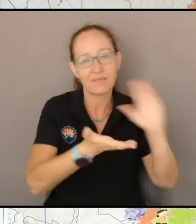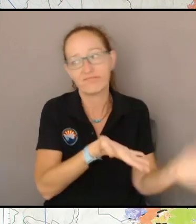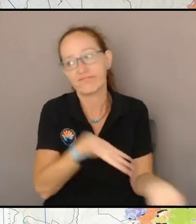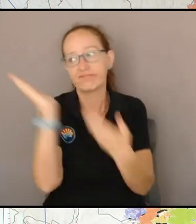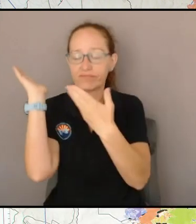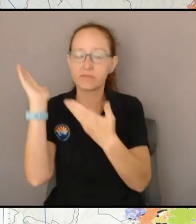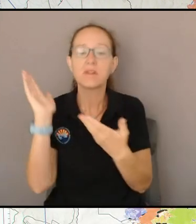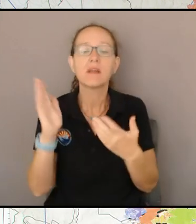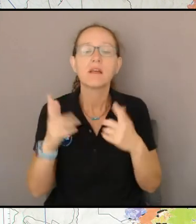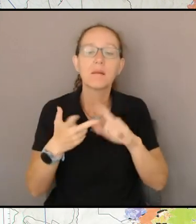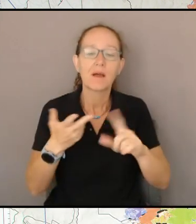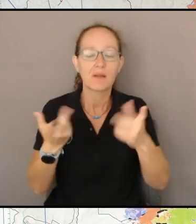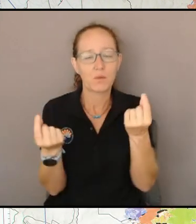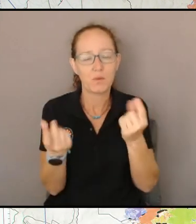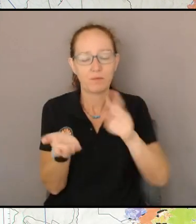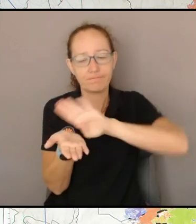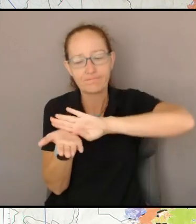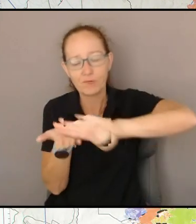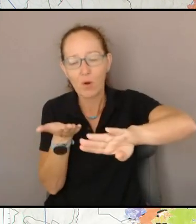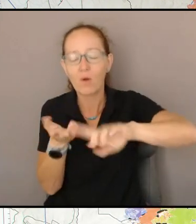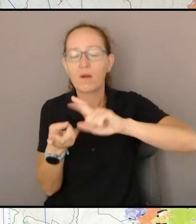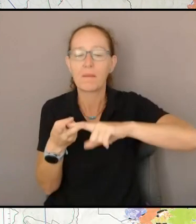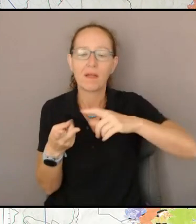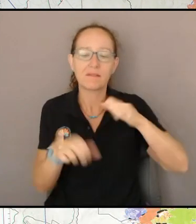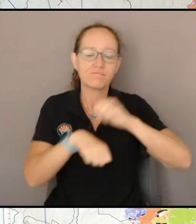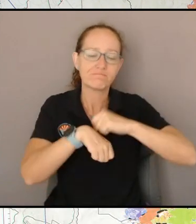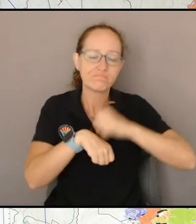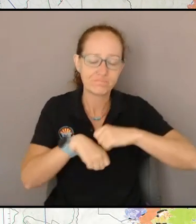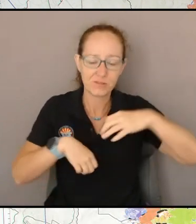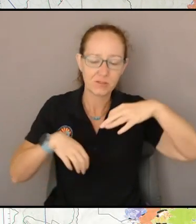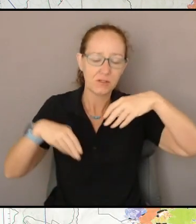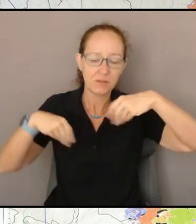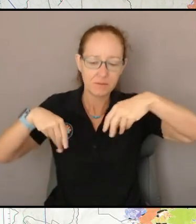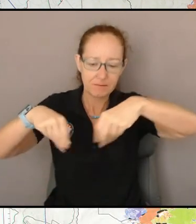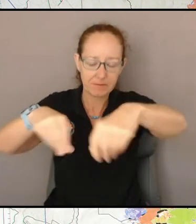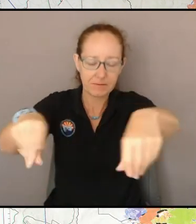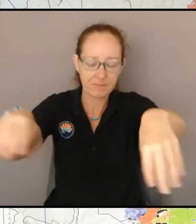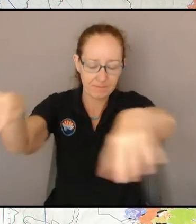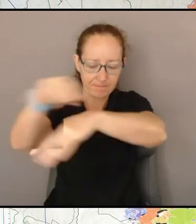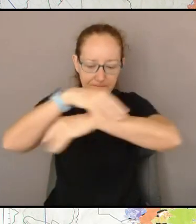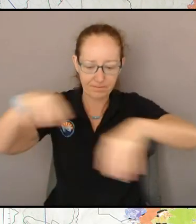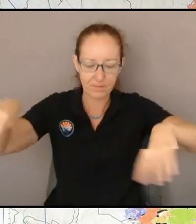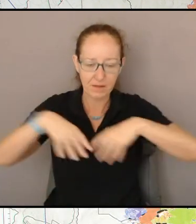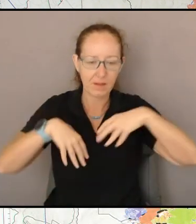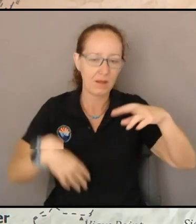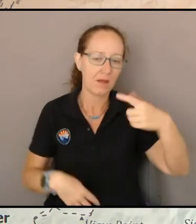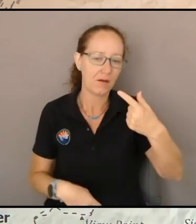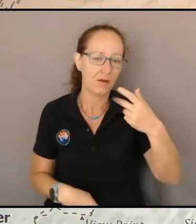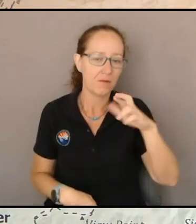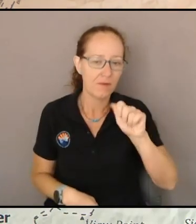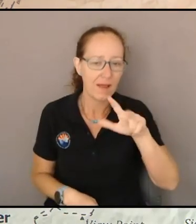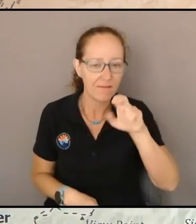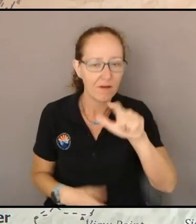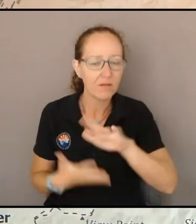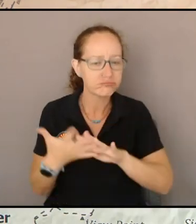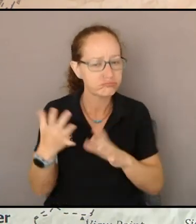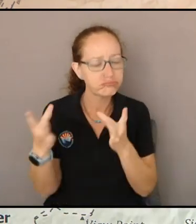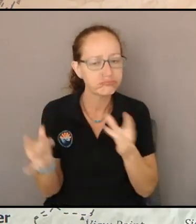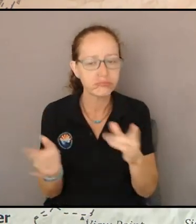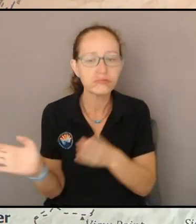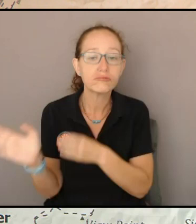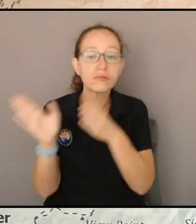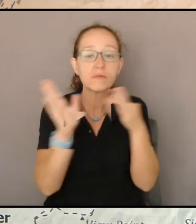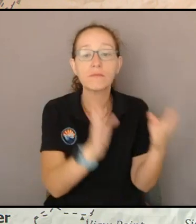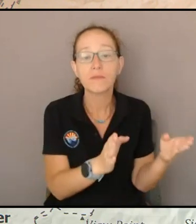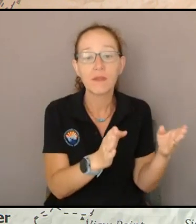well. As we continue to move over toward Angel Fire and Eagle's Nest in that area,